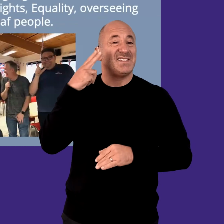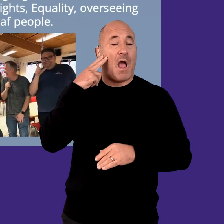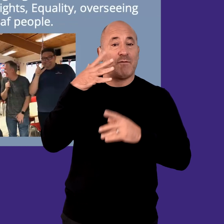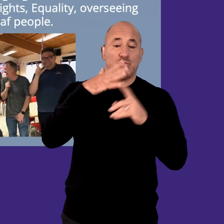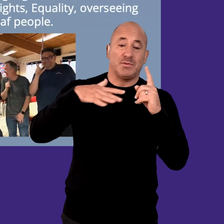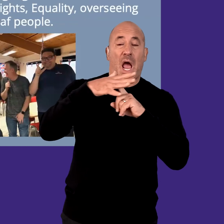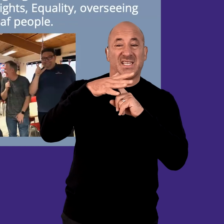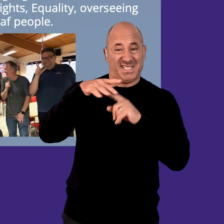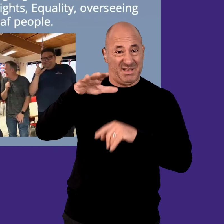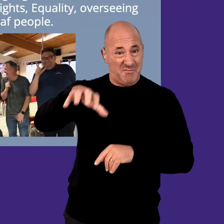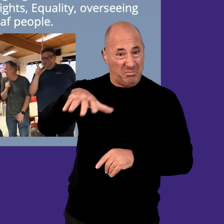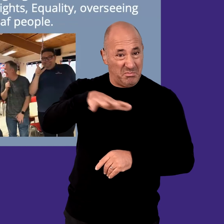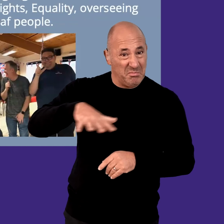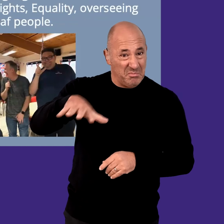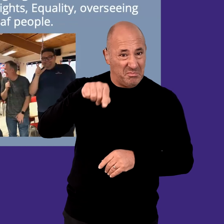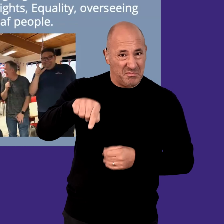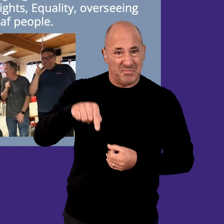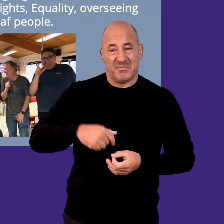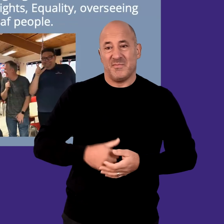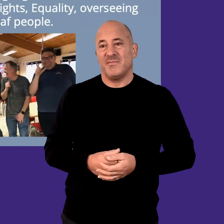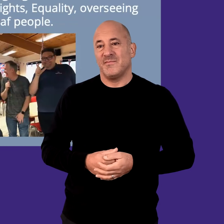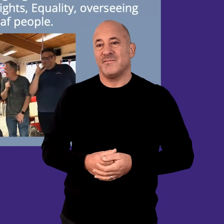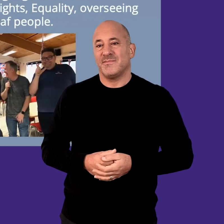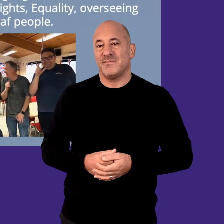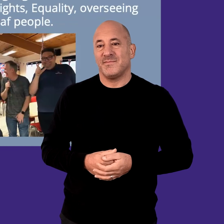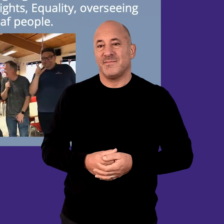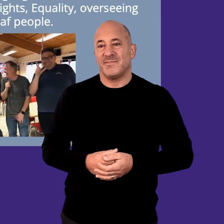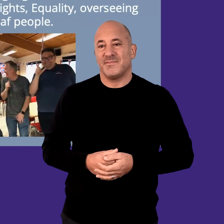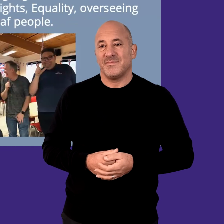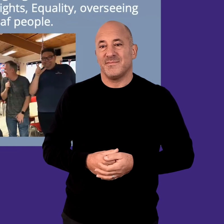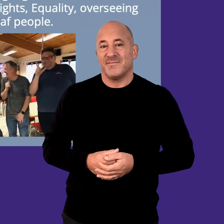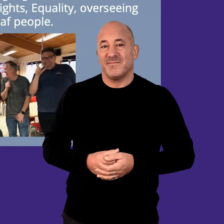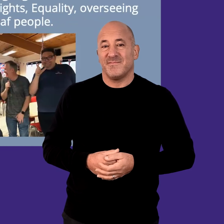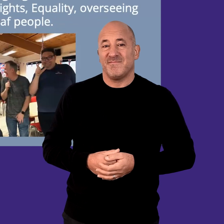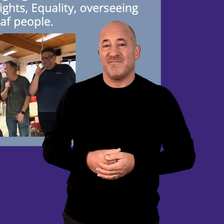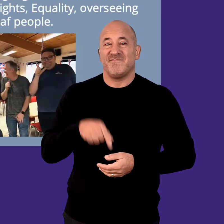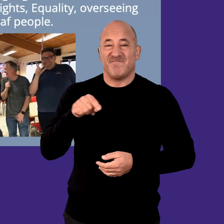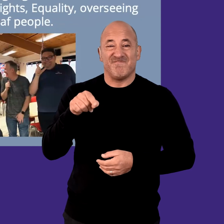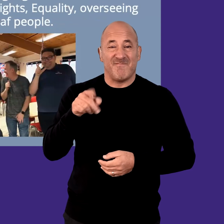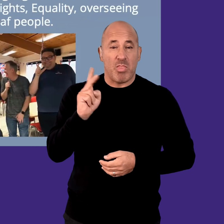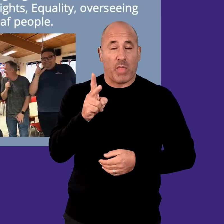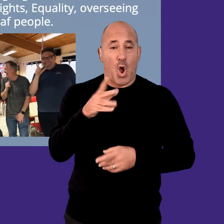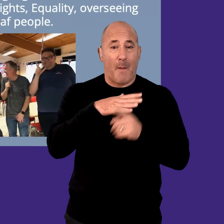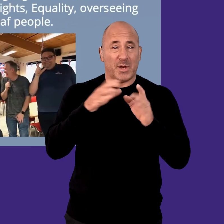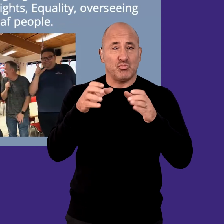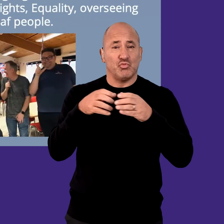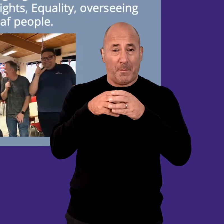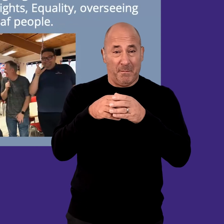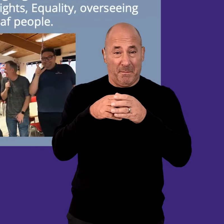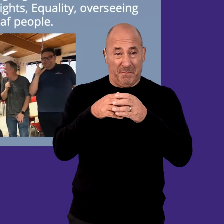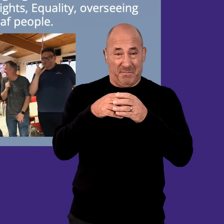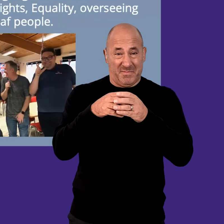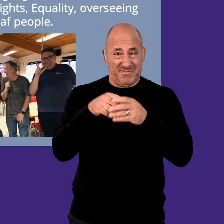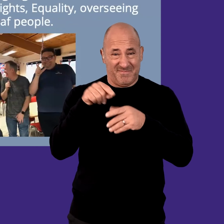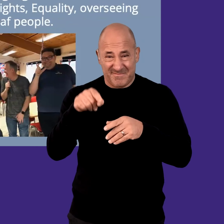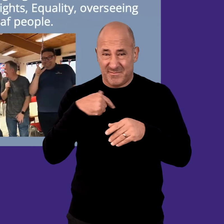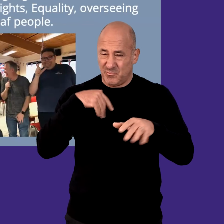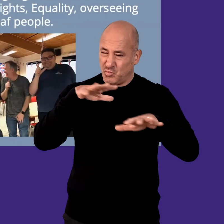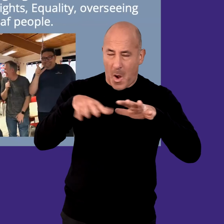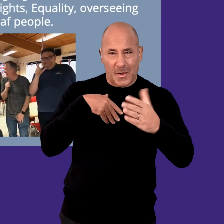He's also been working with the Deaf Society on the estate. Again, another community group that are based